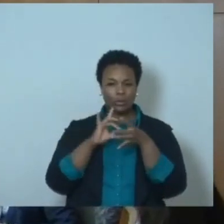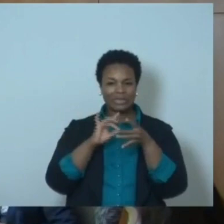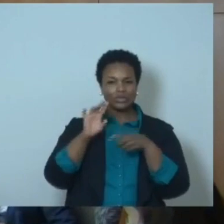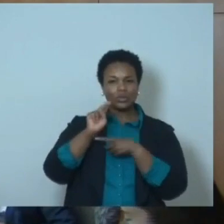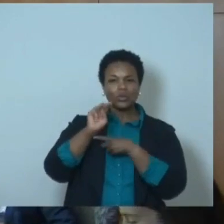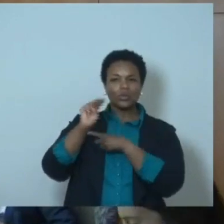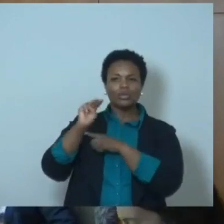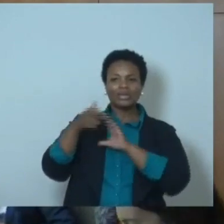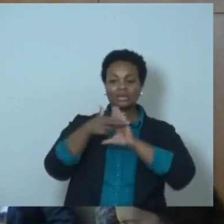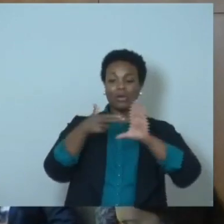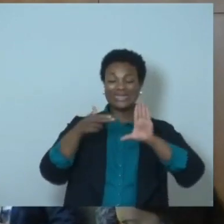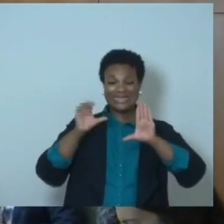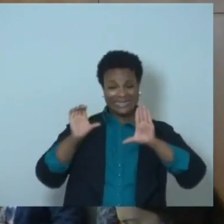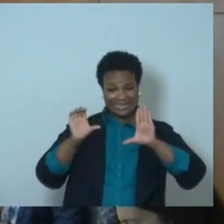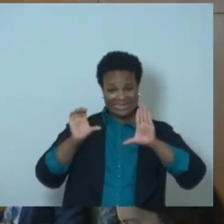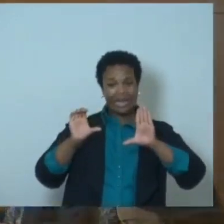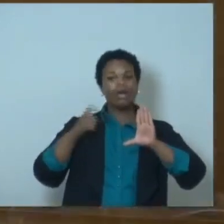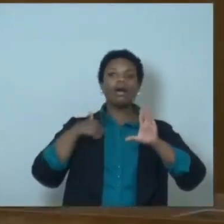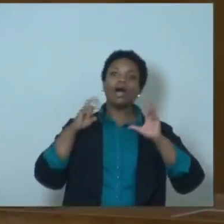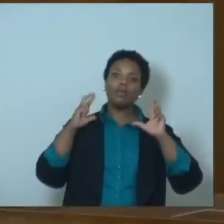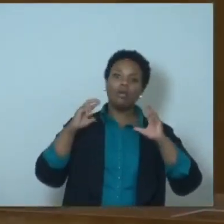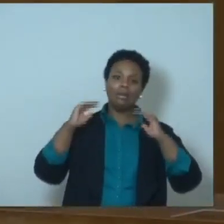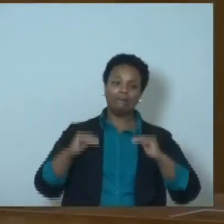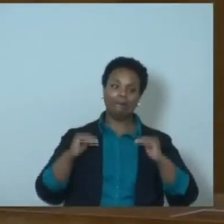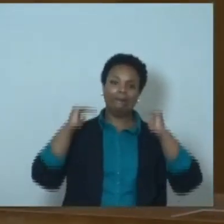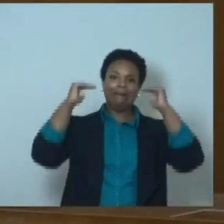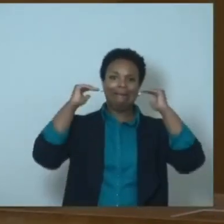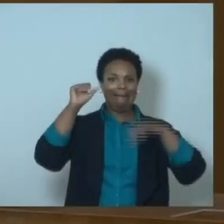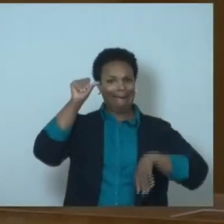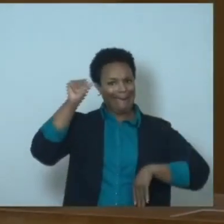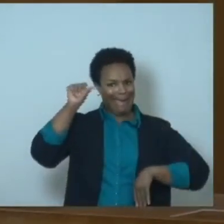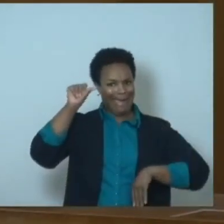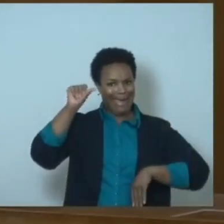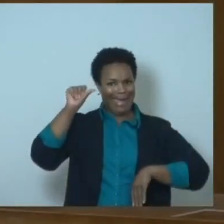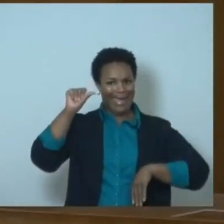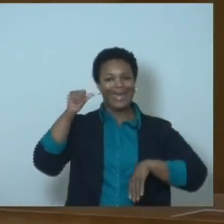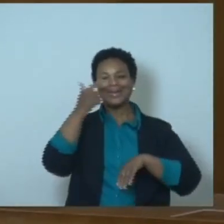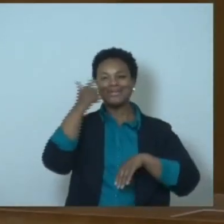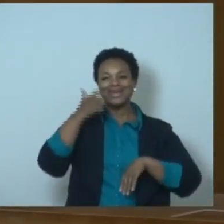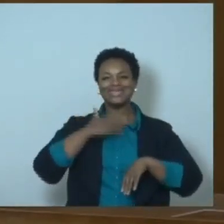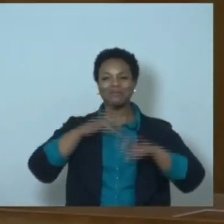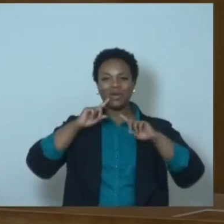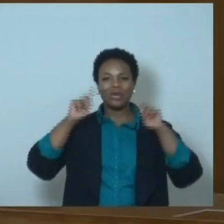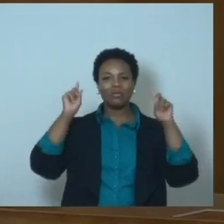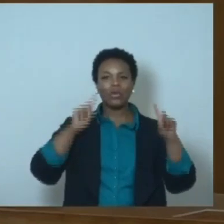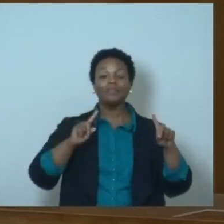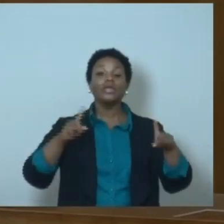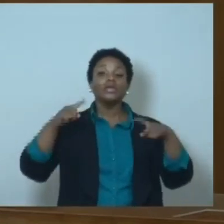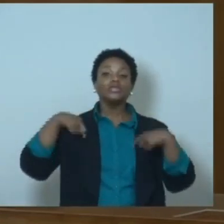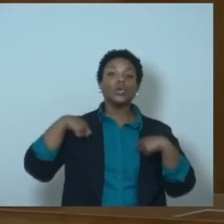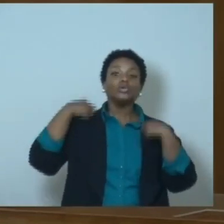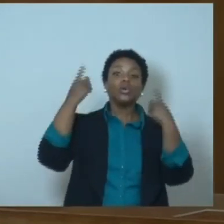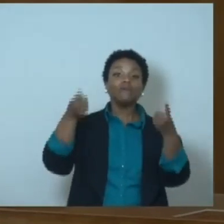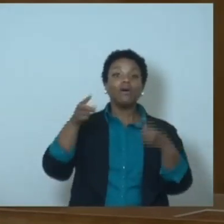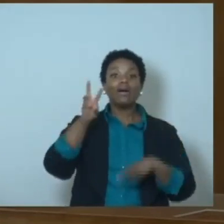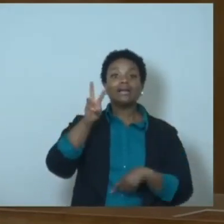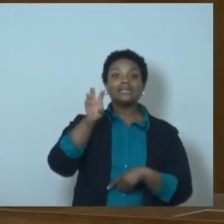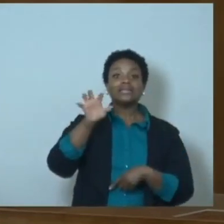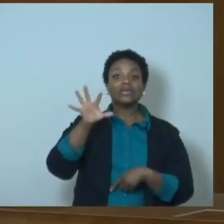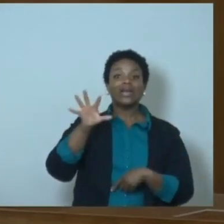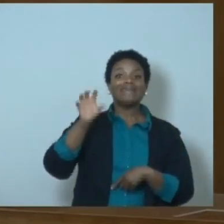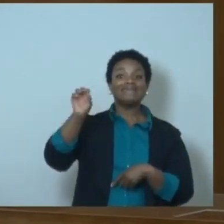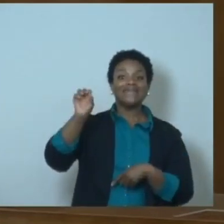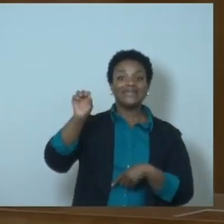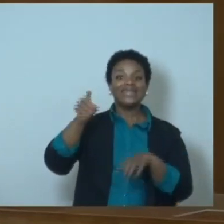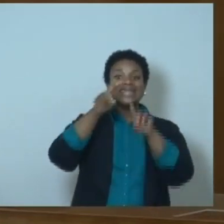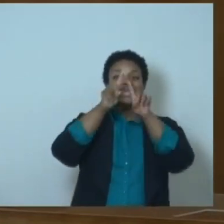report. But so far we've received 1,650 vials. I'm not going to bore you with the distribution between powdered